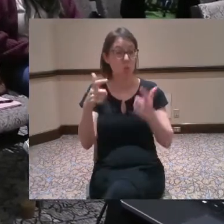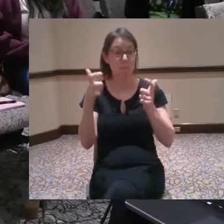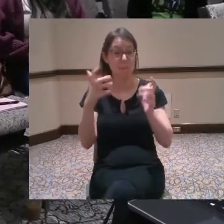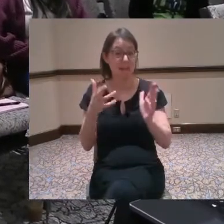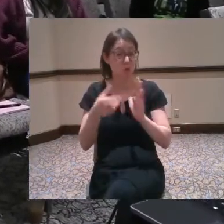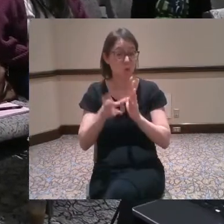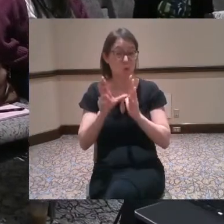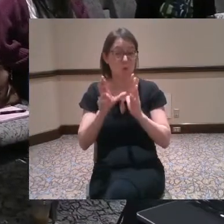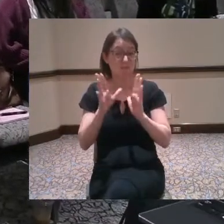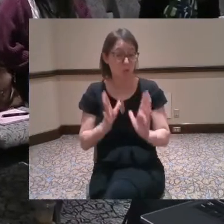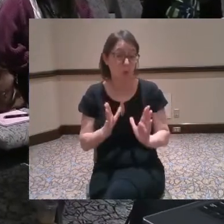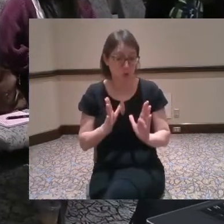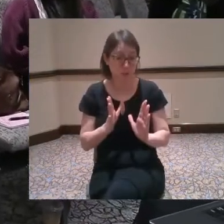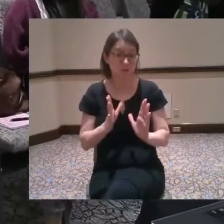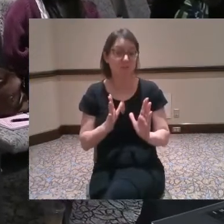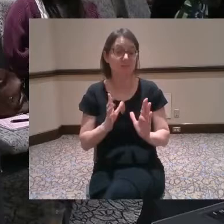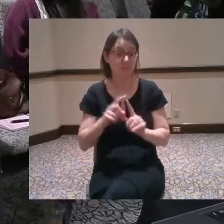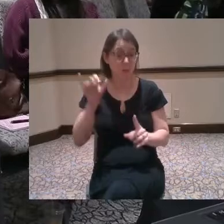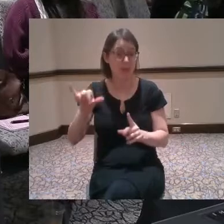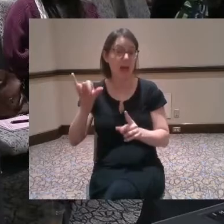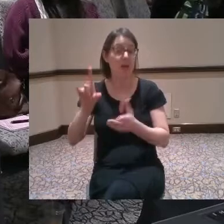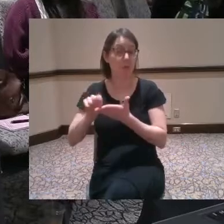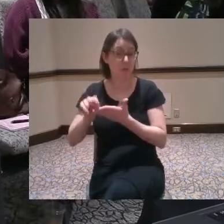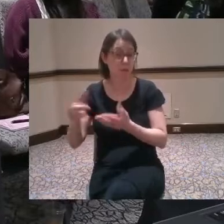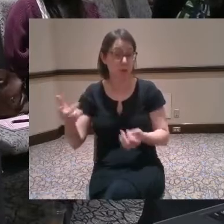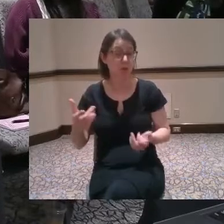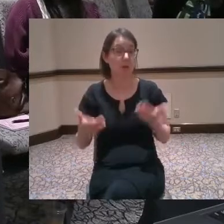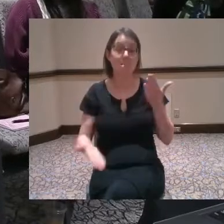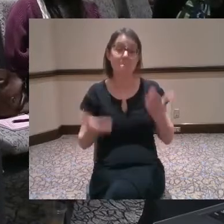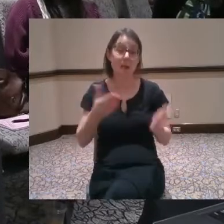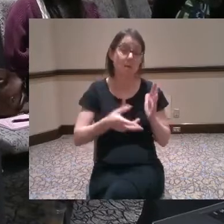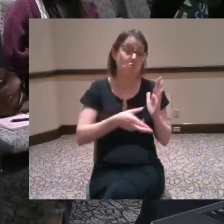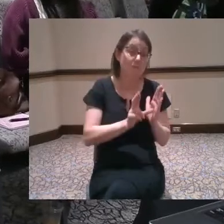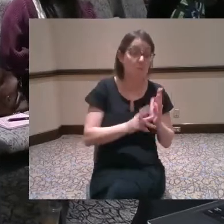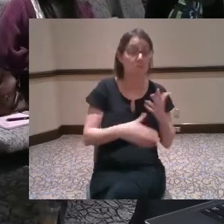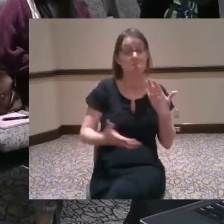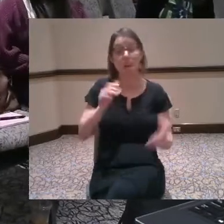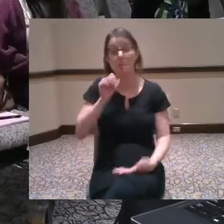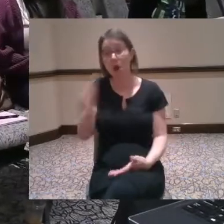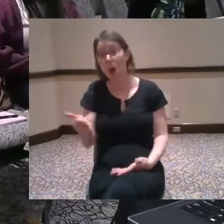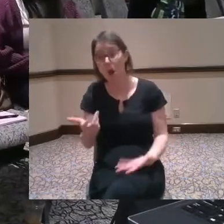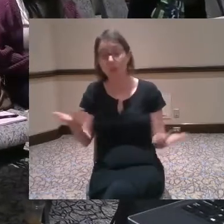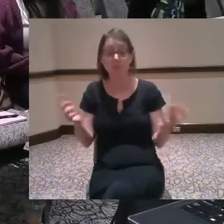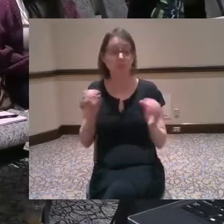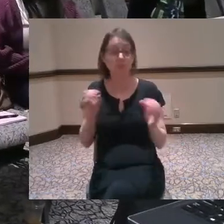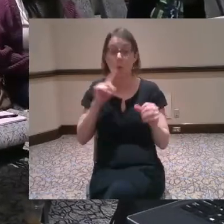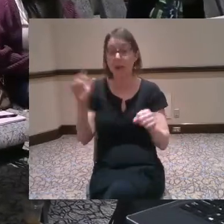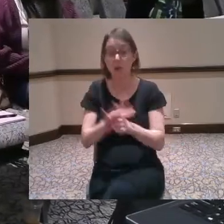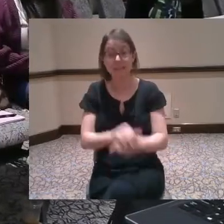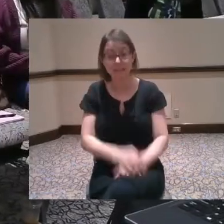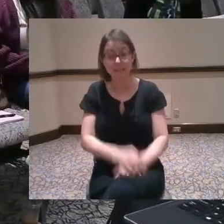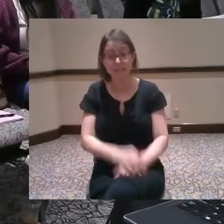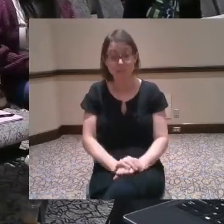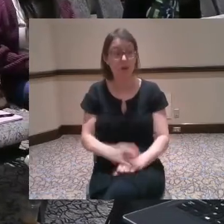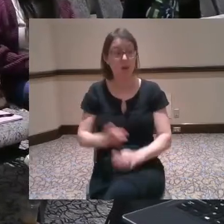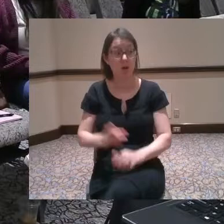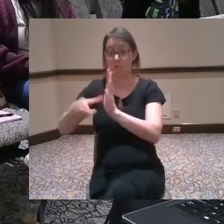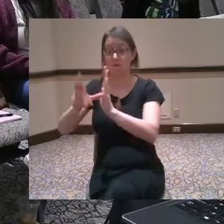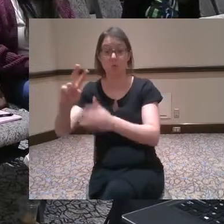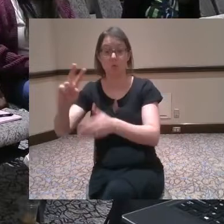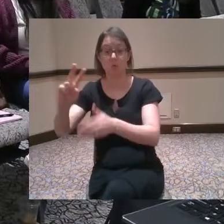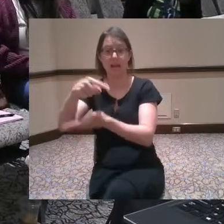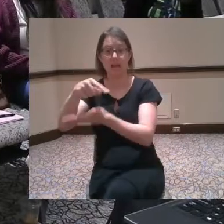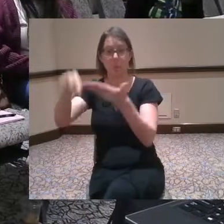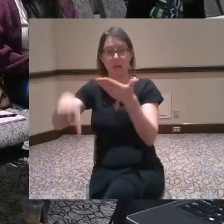that main paper. You may or may not get reviewed. You know, there's no guarantee. It may be the second weekend, and your show only